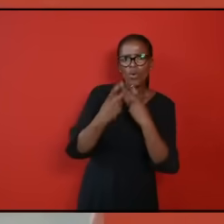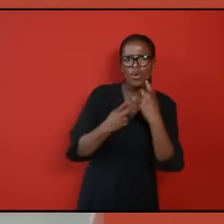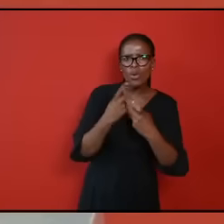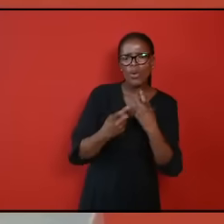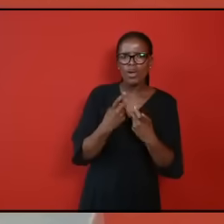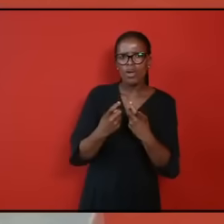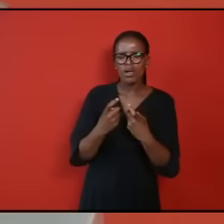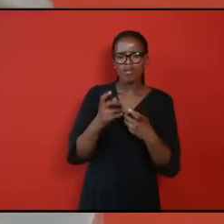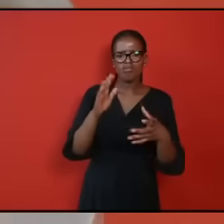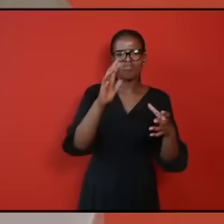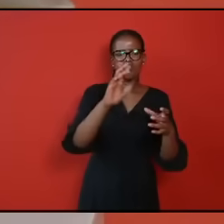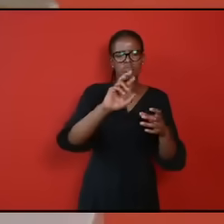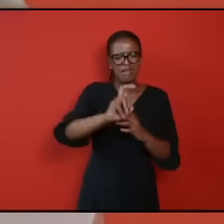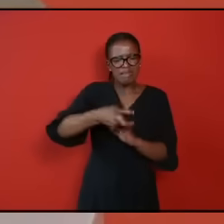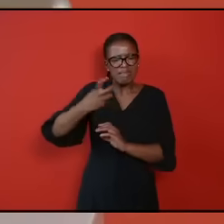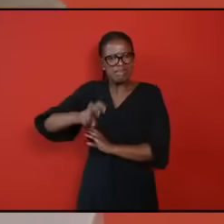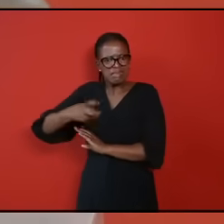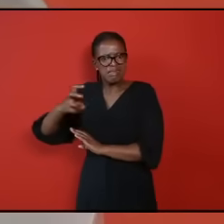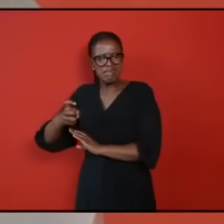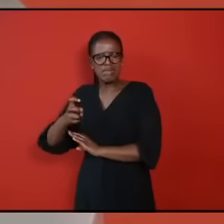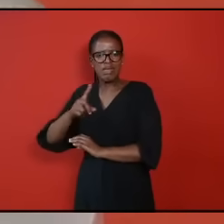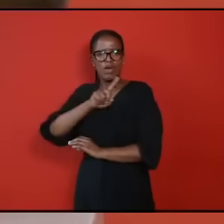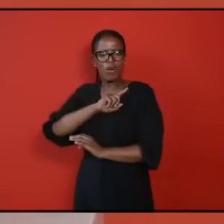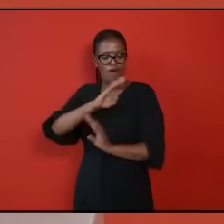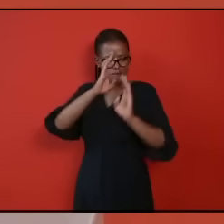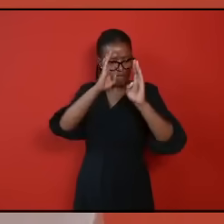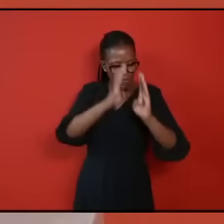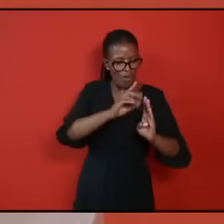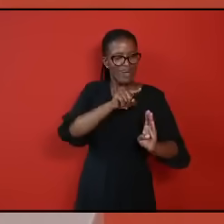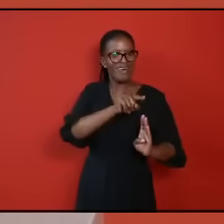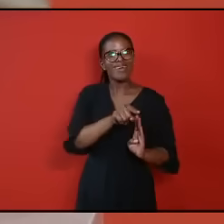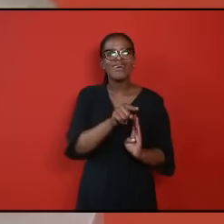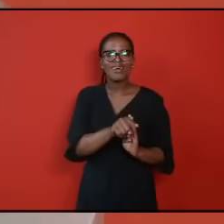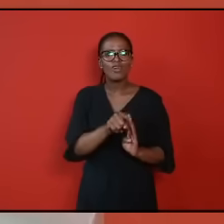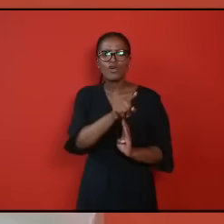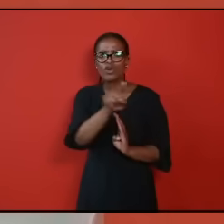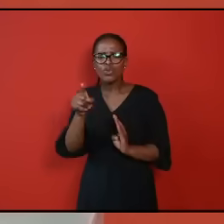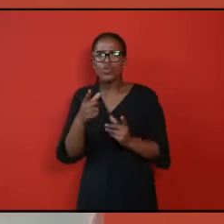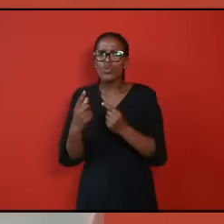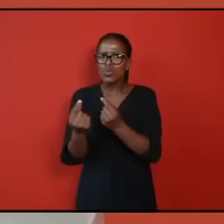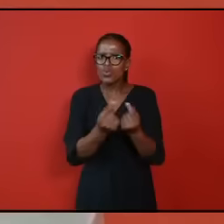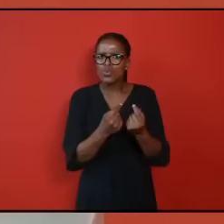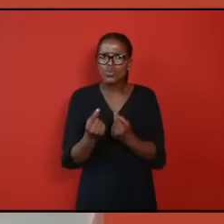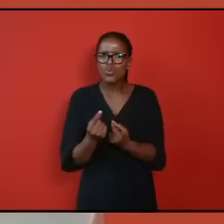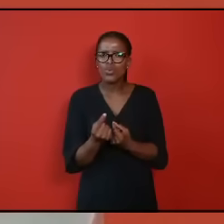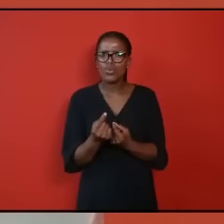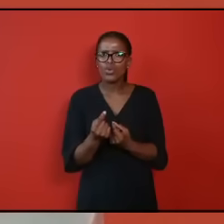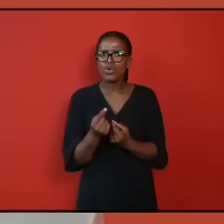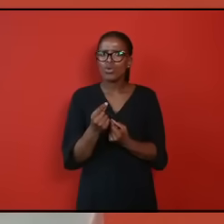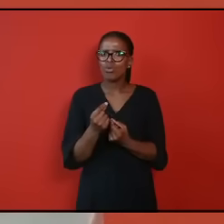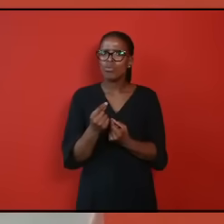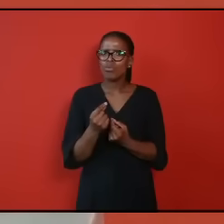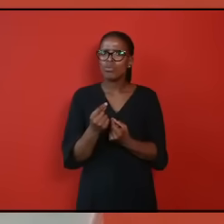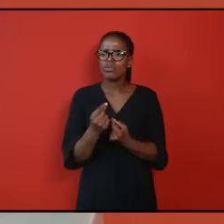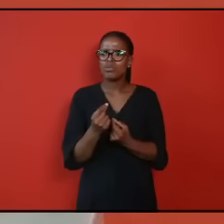being hijacked, which means your focus must be there. Is there any building that you have claimed?